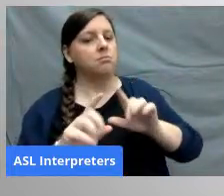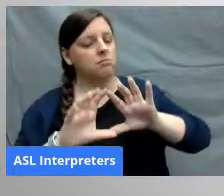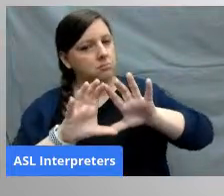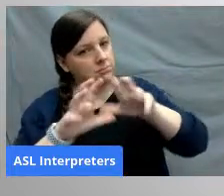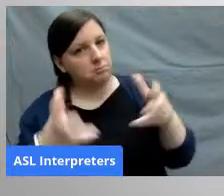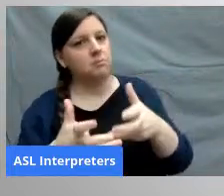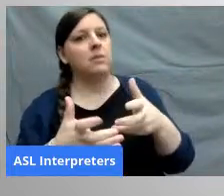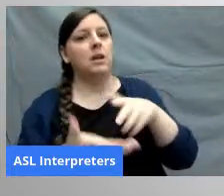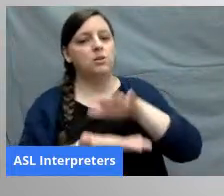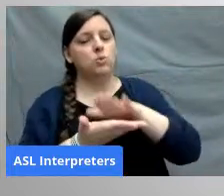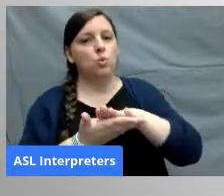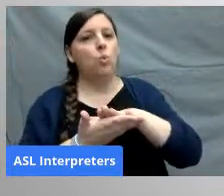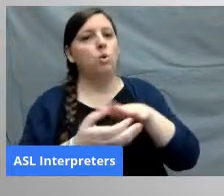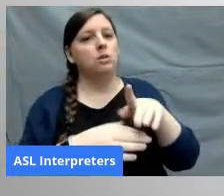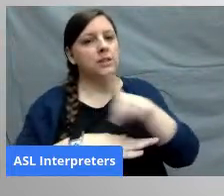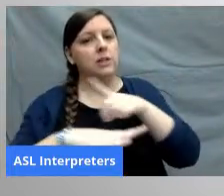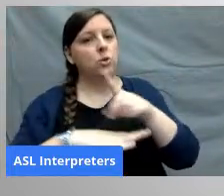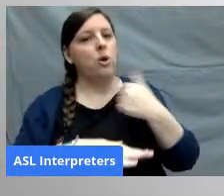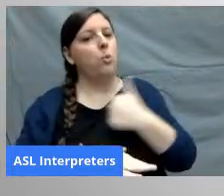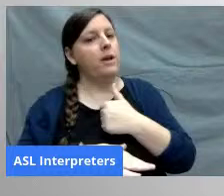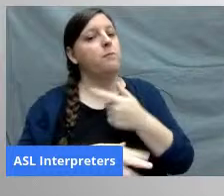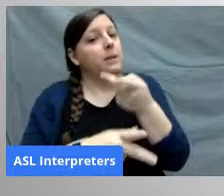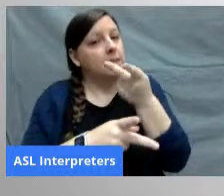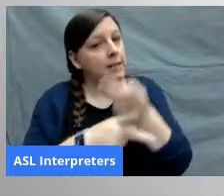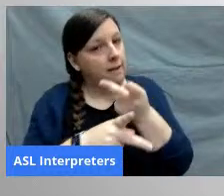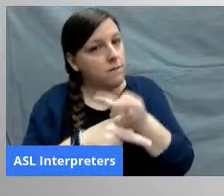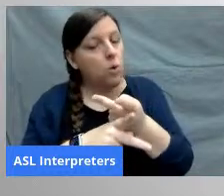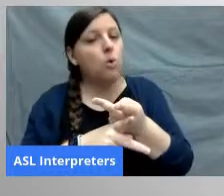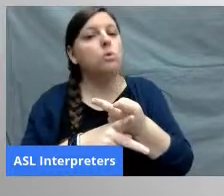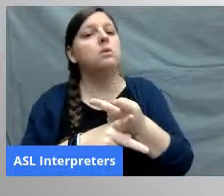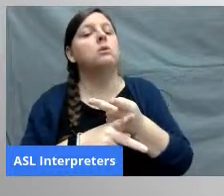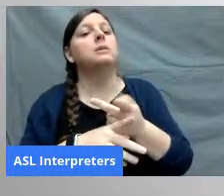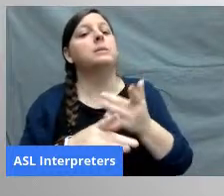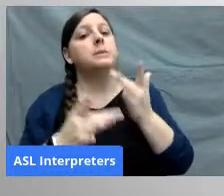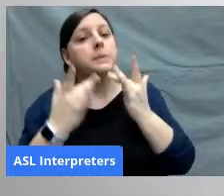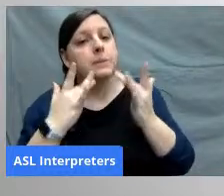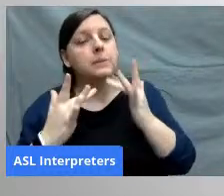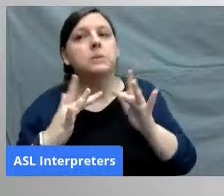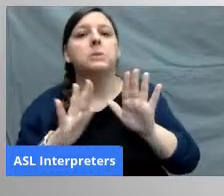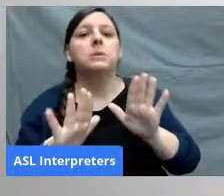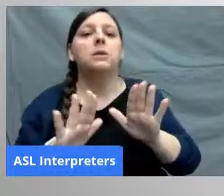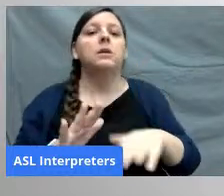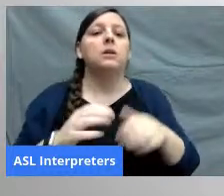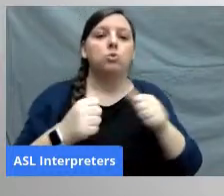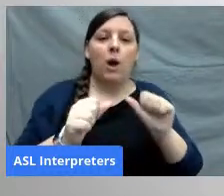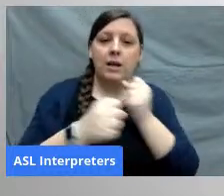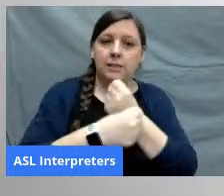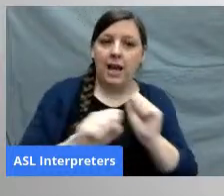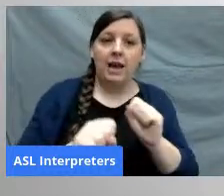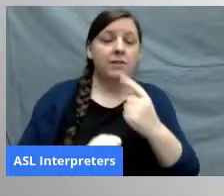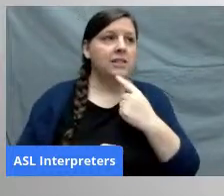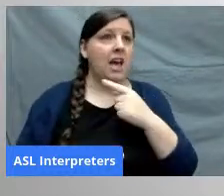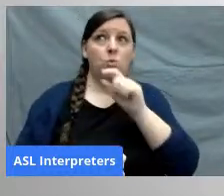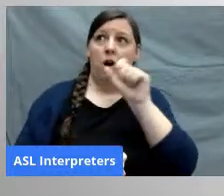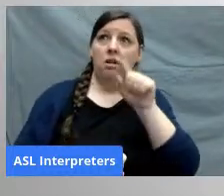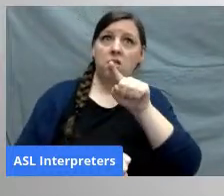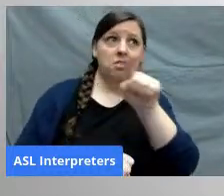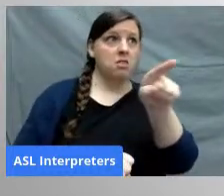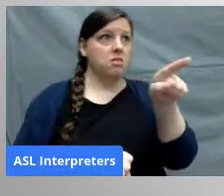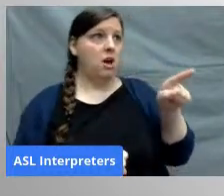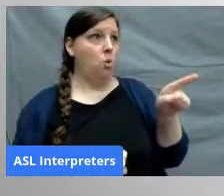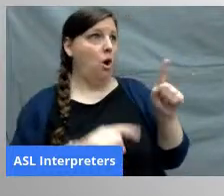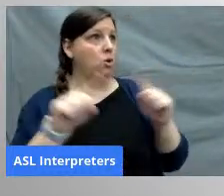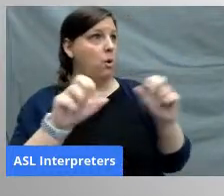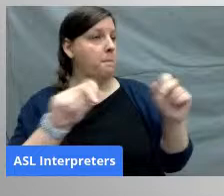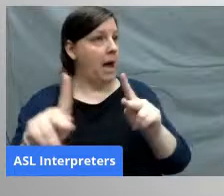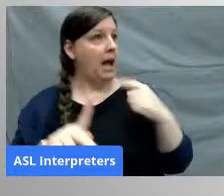very cautious and conservative, and not saying, well, everyone else is going back and we shouldn't. I'm not taking that approach,